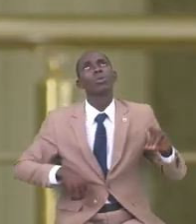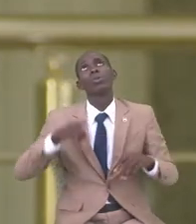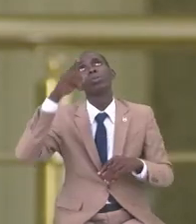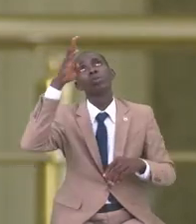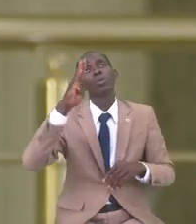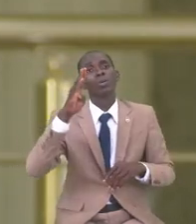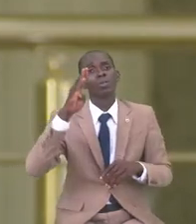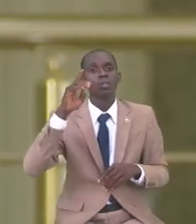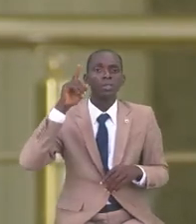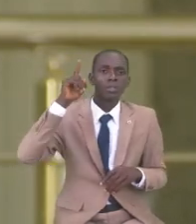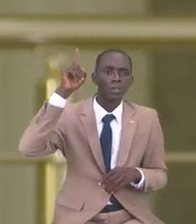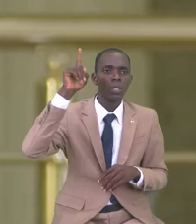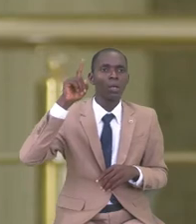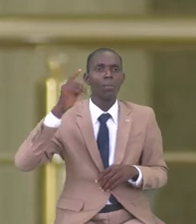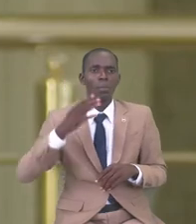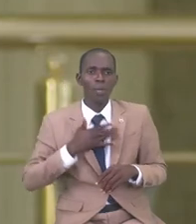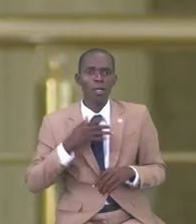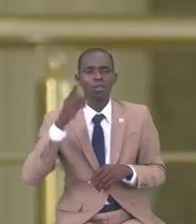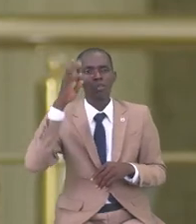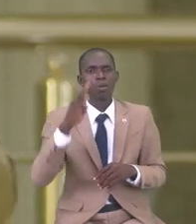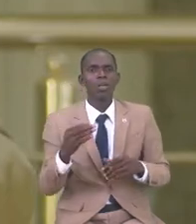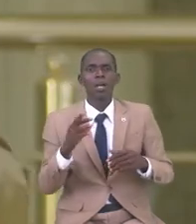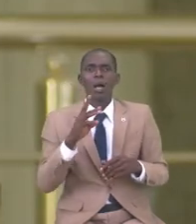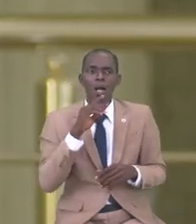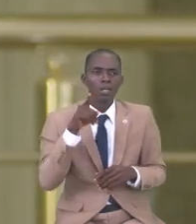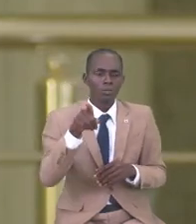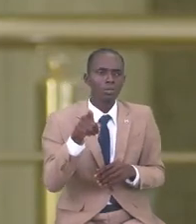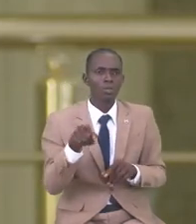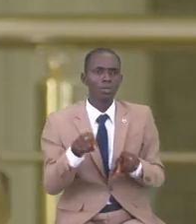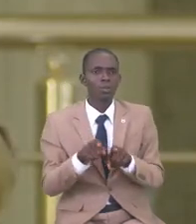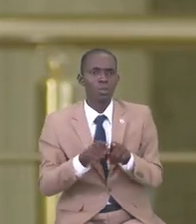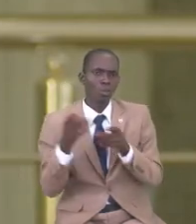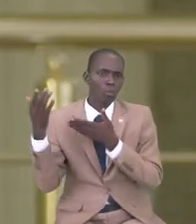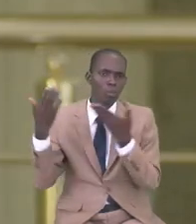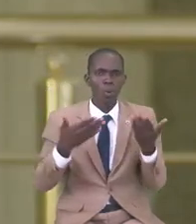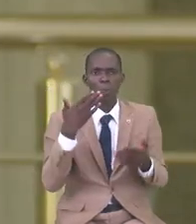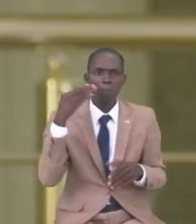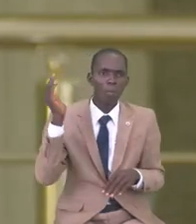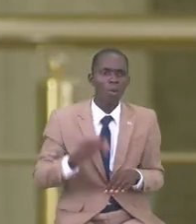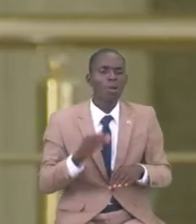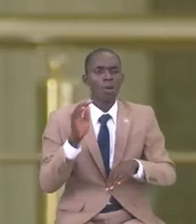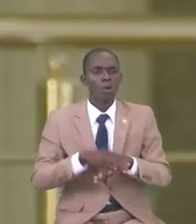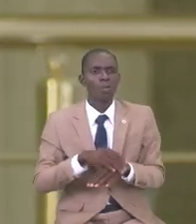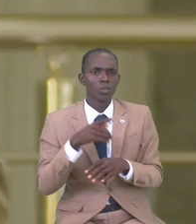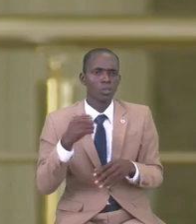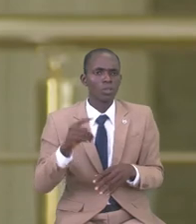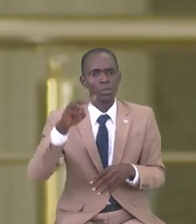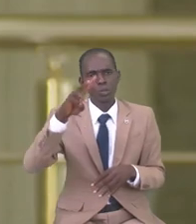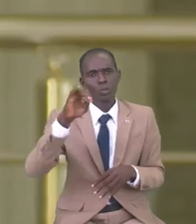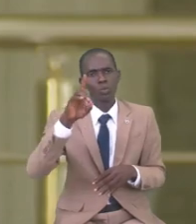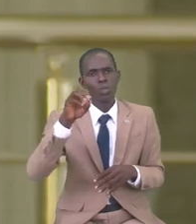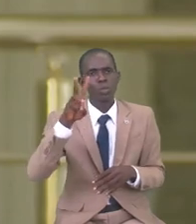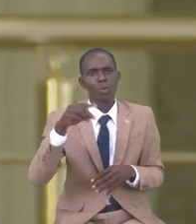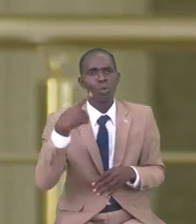my God, hast thou also brought evil upon the widow with whom